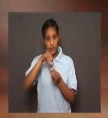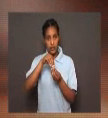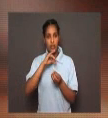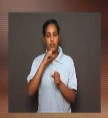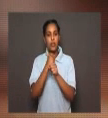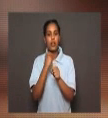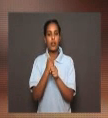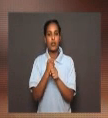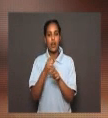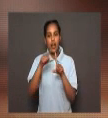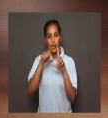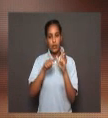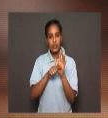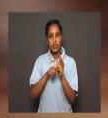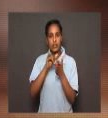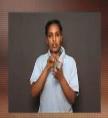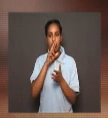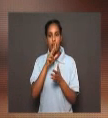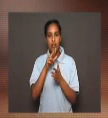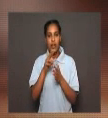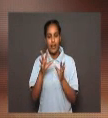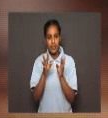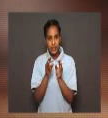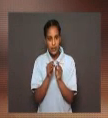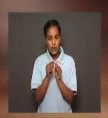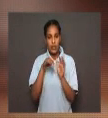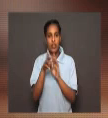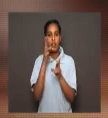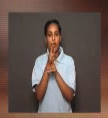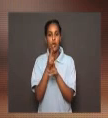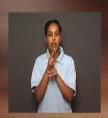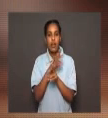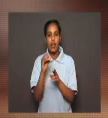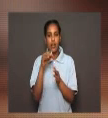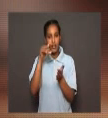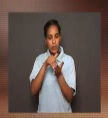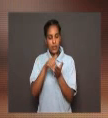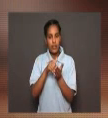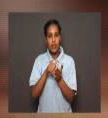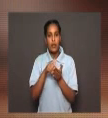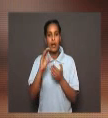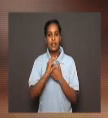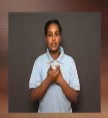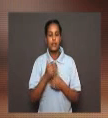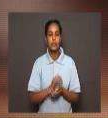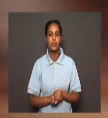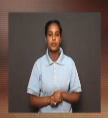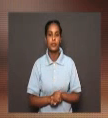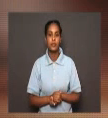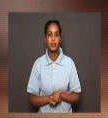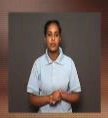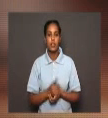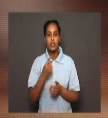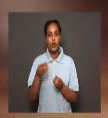is made up of ions that are assembled in a regular and repeating manner.